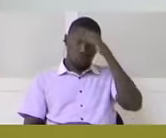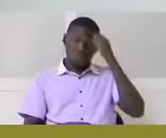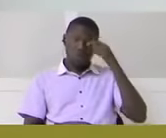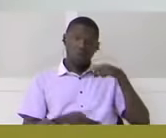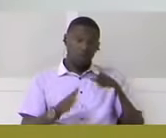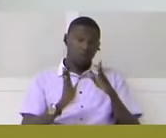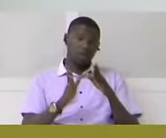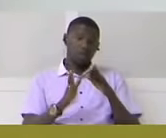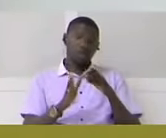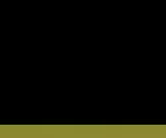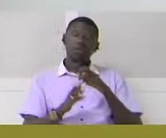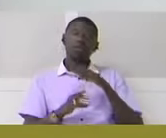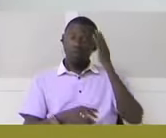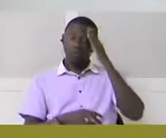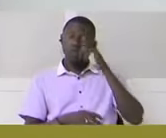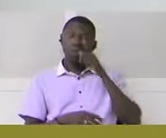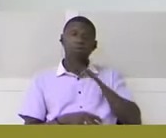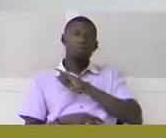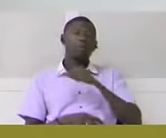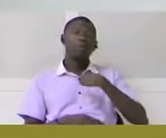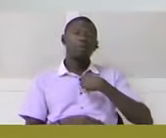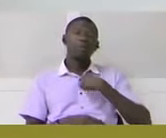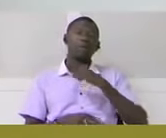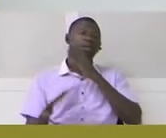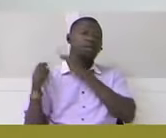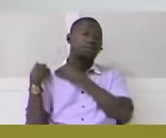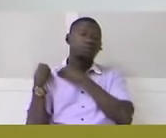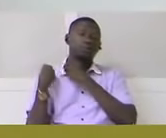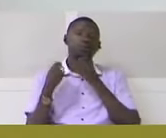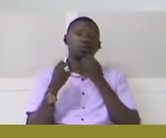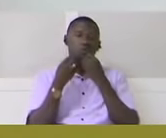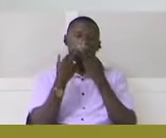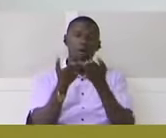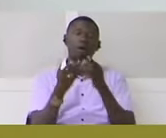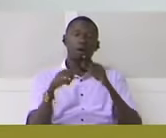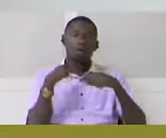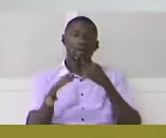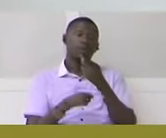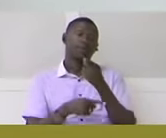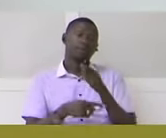kwenying amanken na kudlungu amanken na doku wadi purka oke.